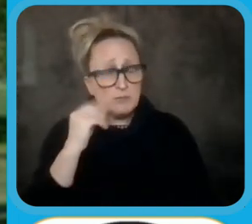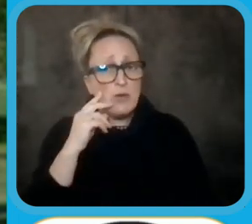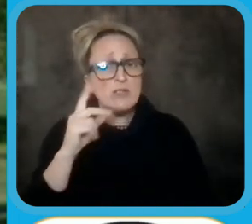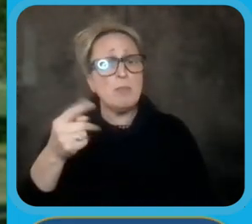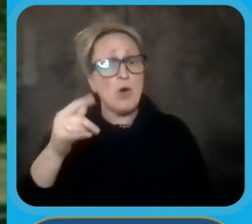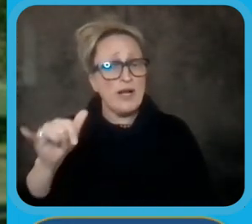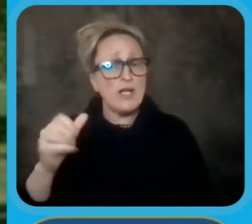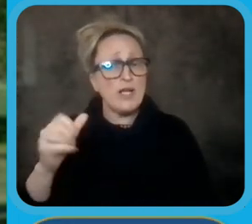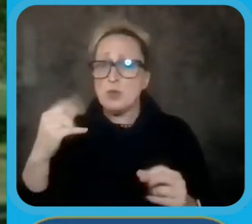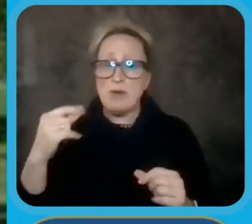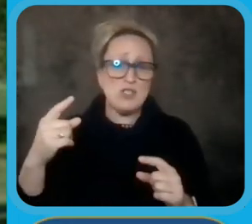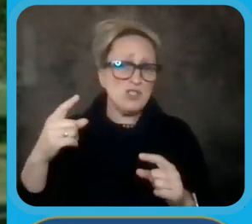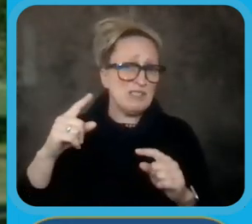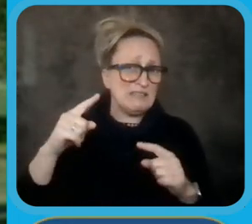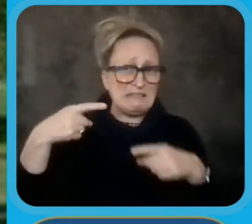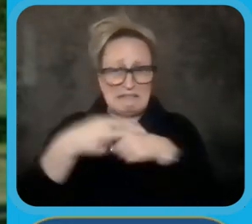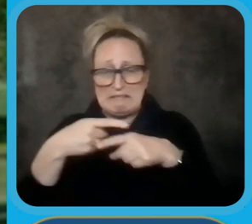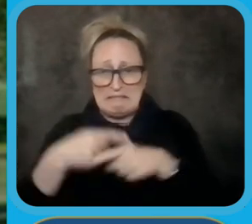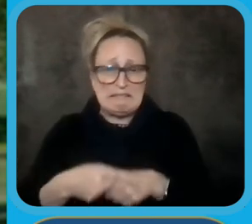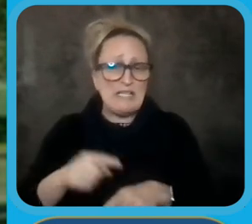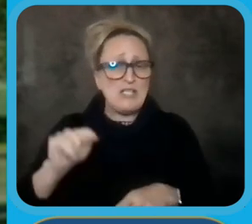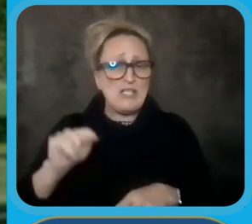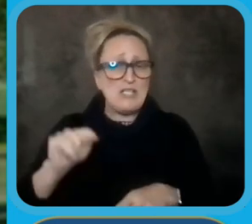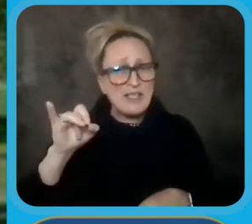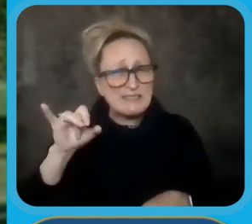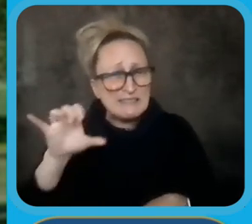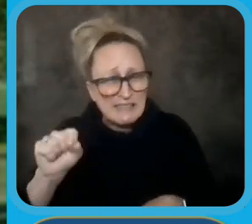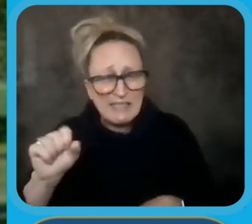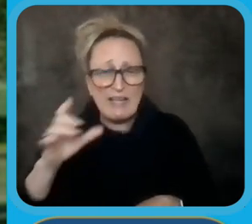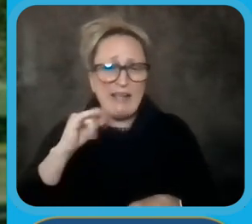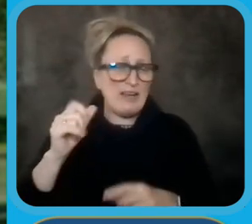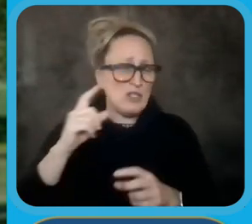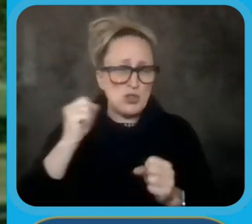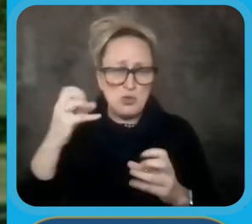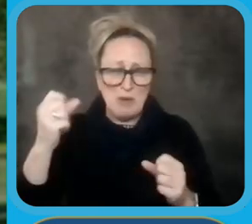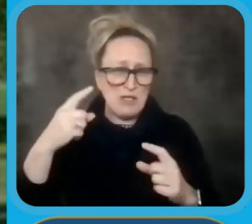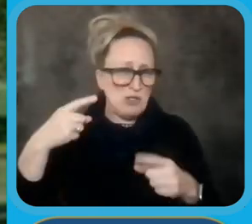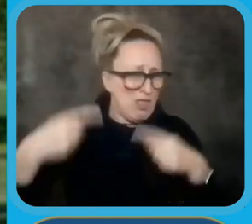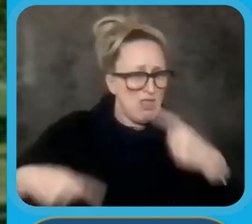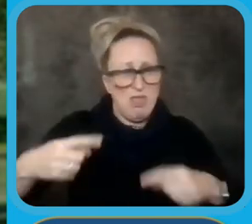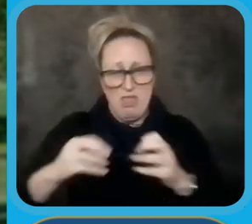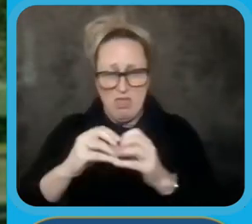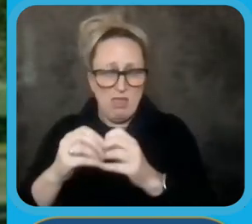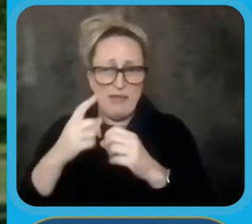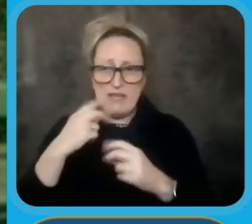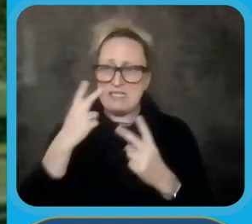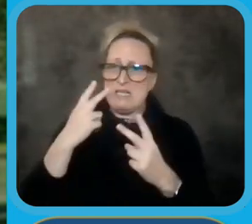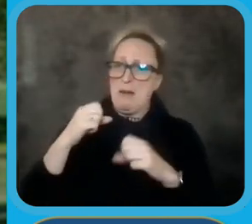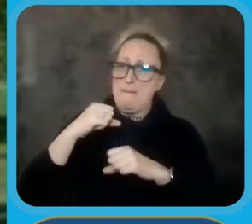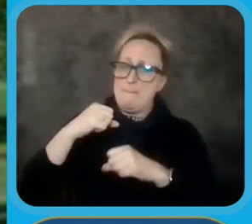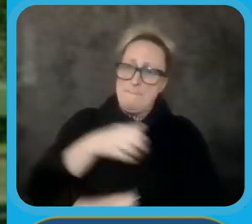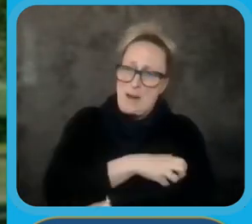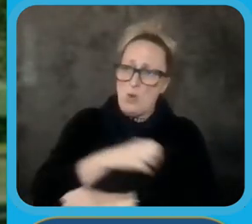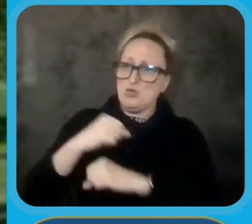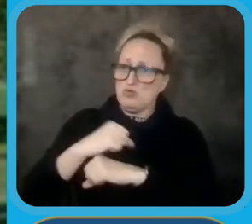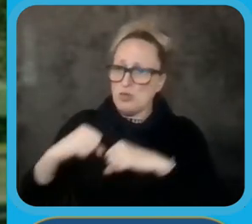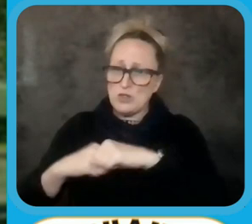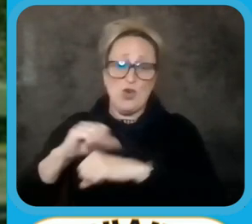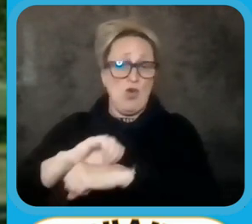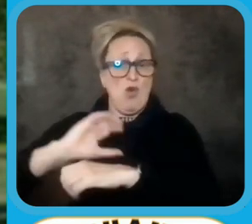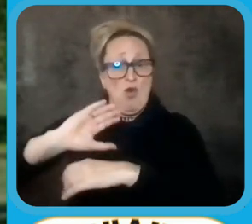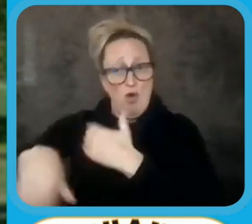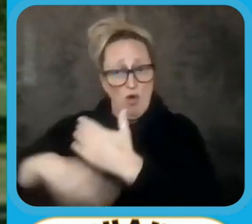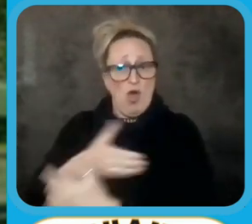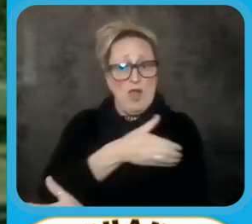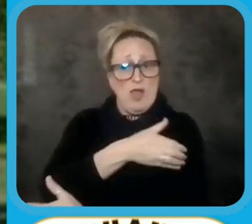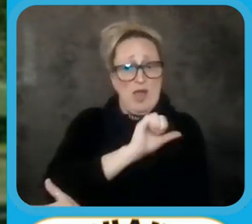much toxicity and hostility in the debates. They see a power structure that puts all real authority in the hands